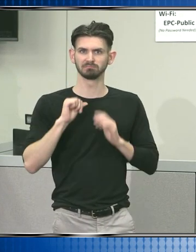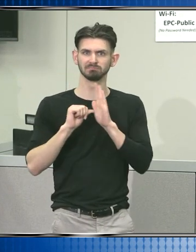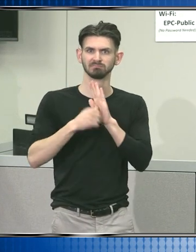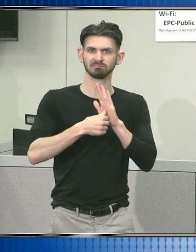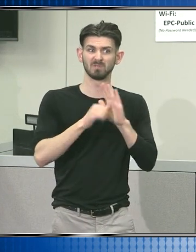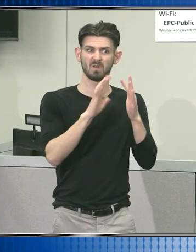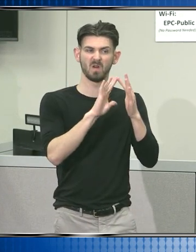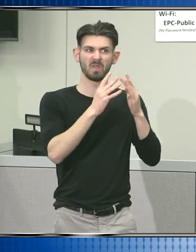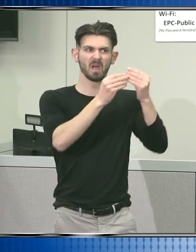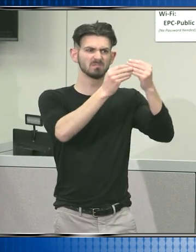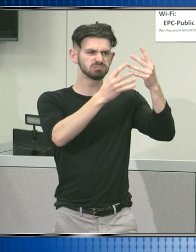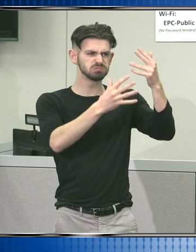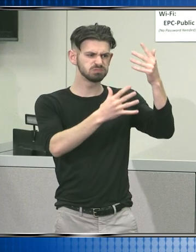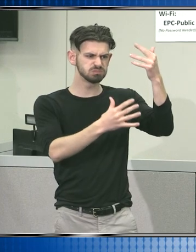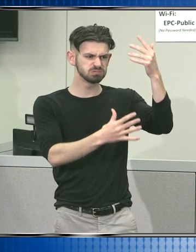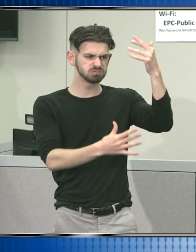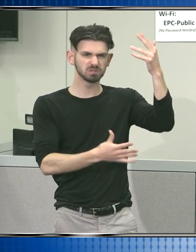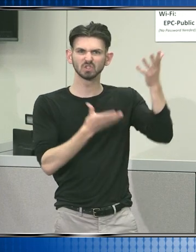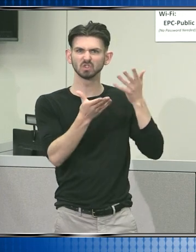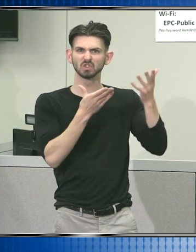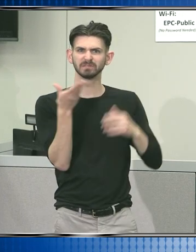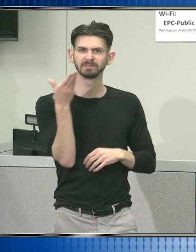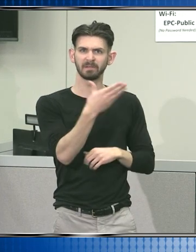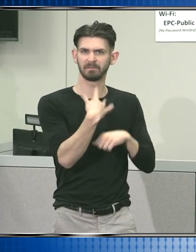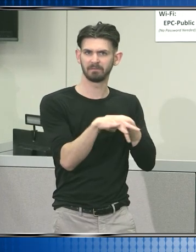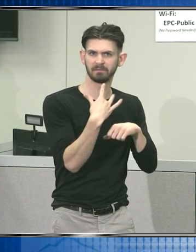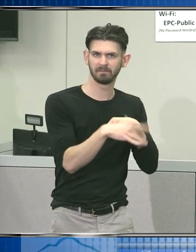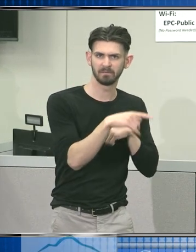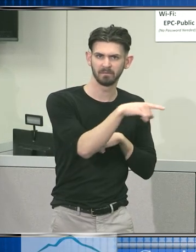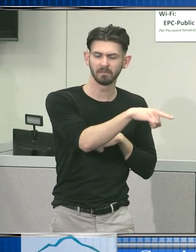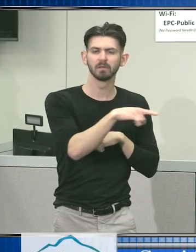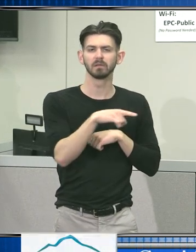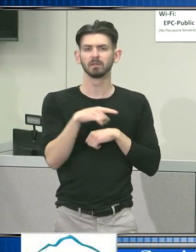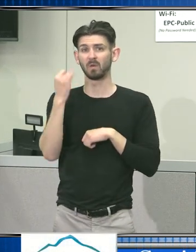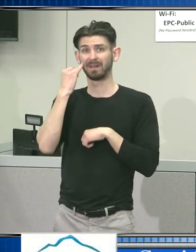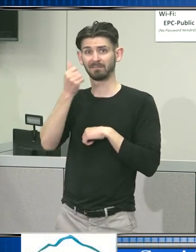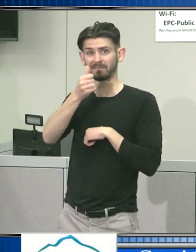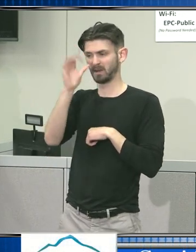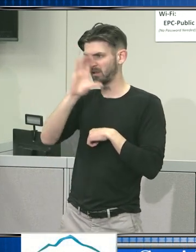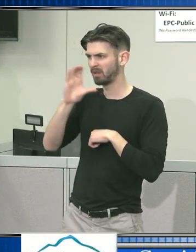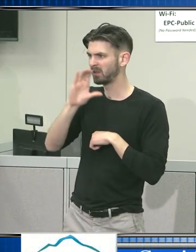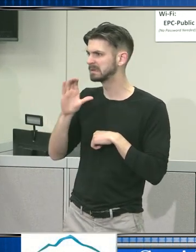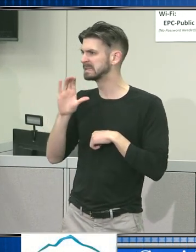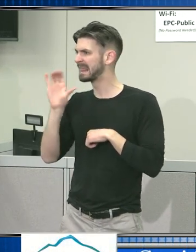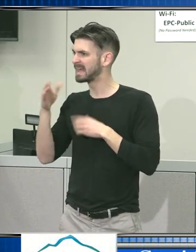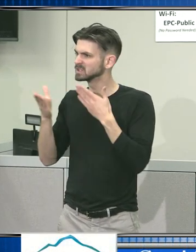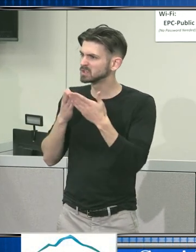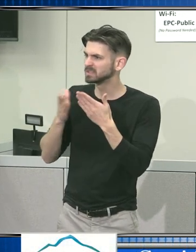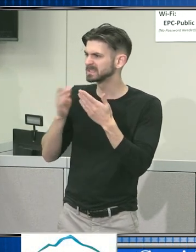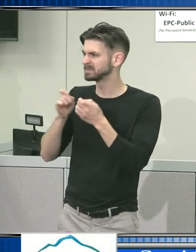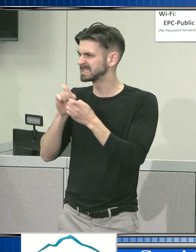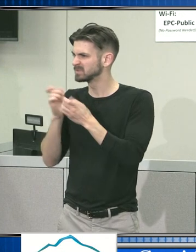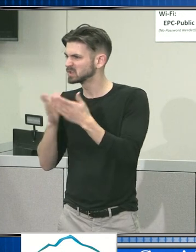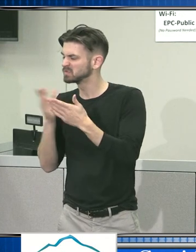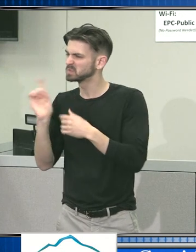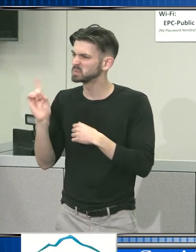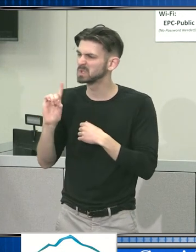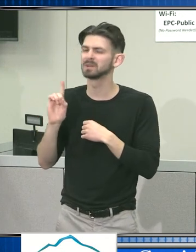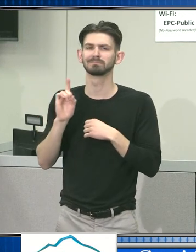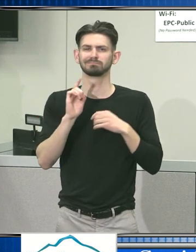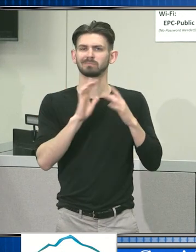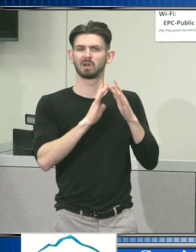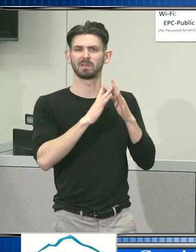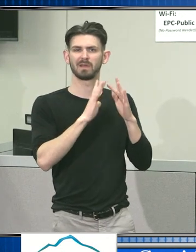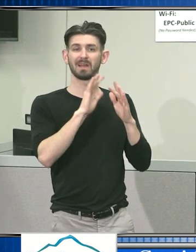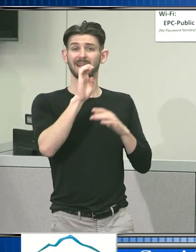If you're looking for a service from El Paso County, chances are that can be provided online. Please go to